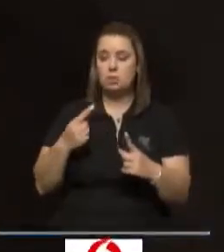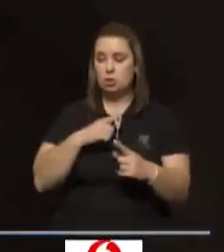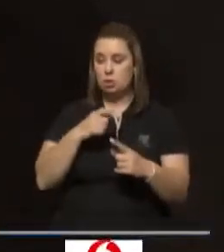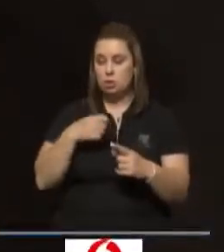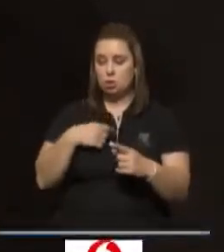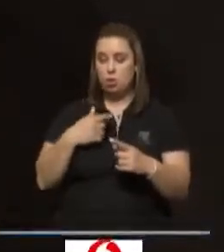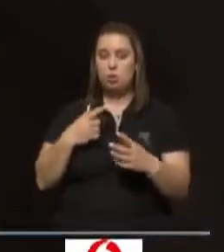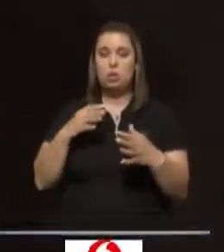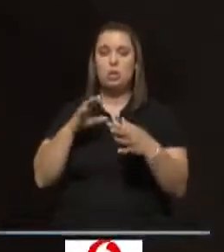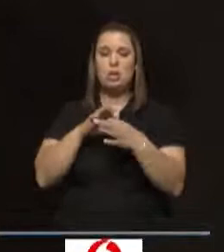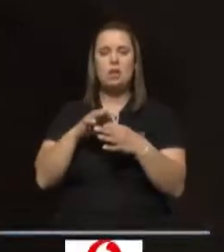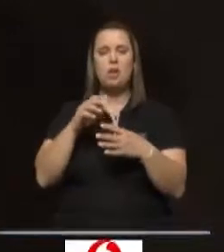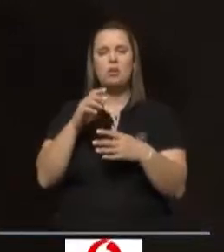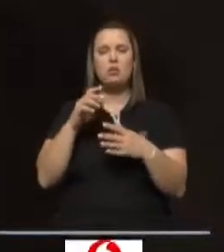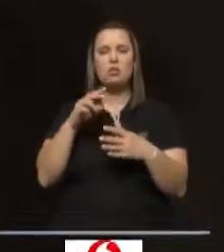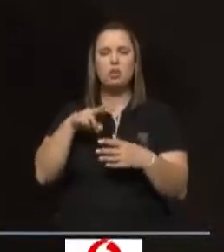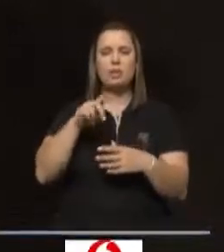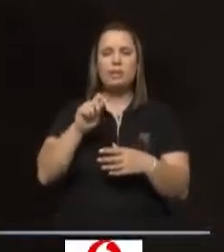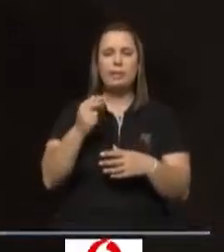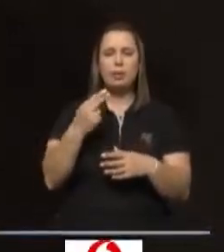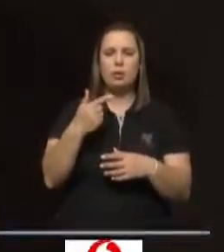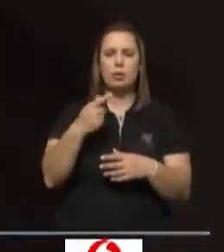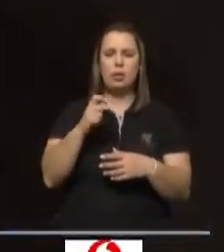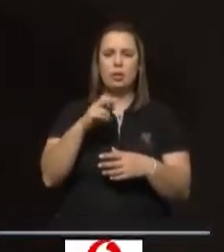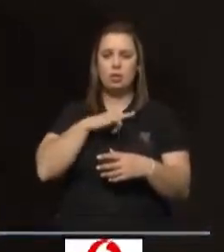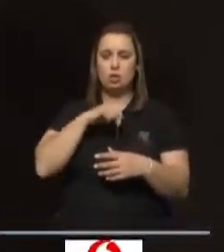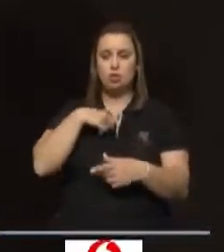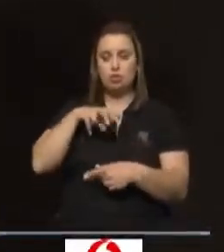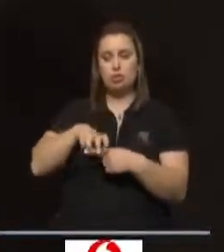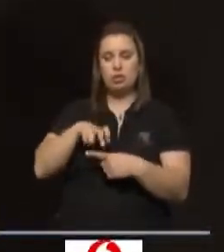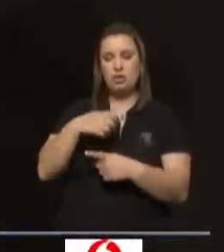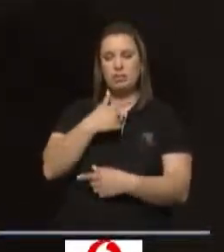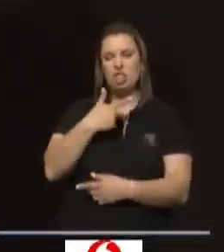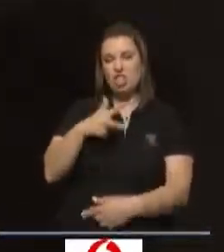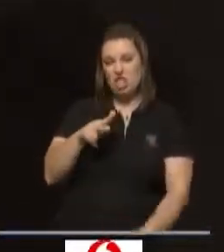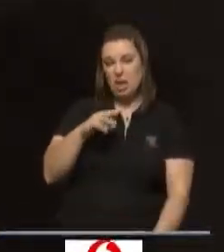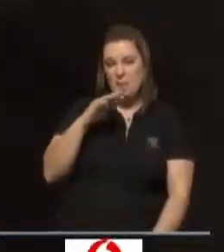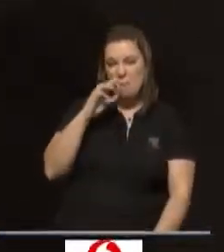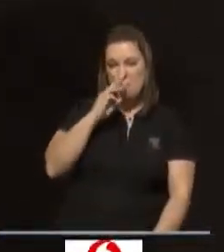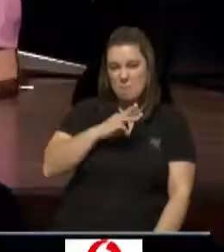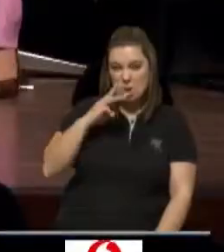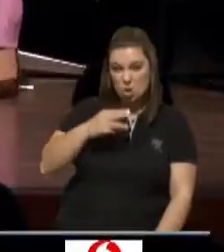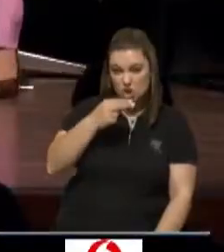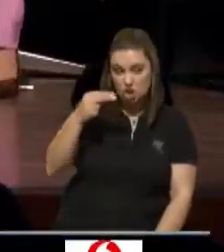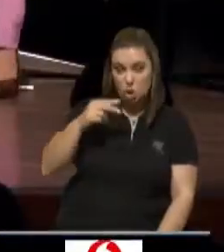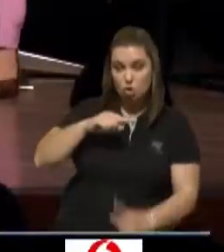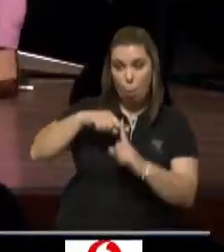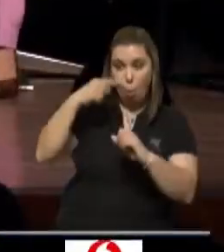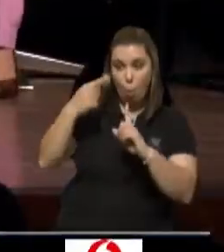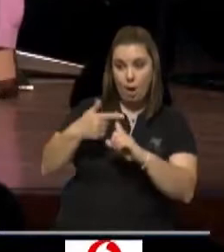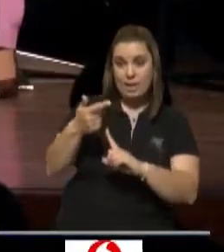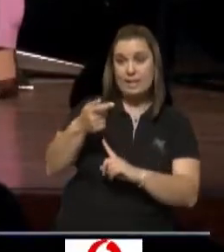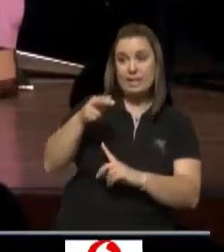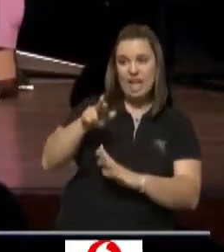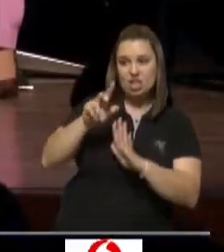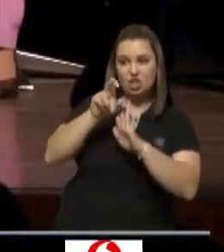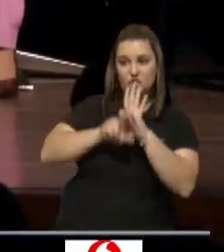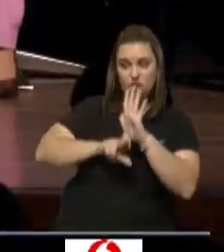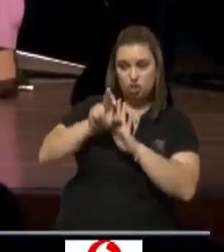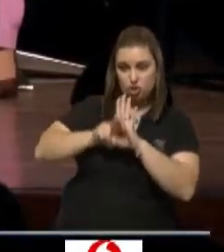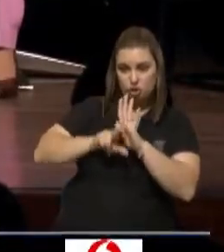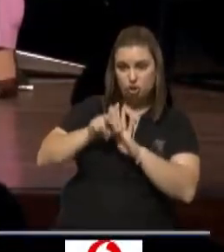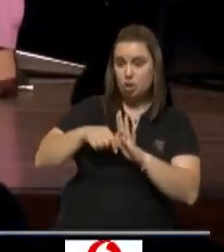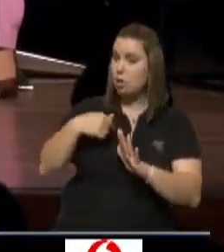worse because we are totally neutral. We're sitting here, we pay almost 100 million euros per annum